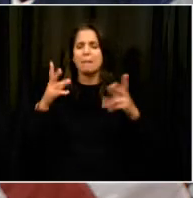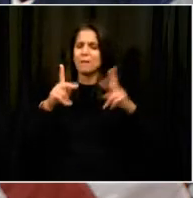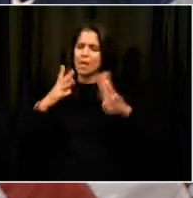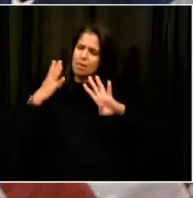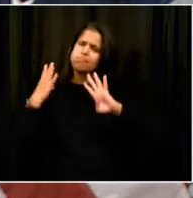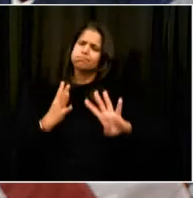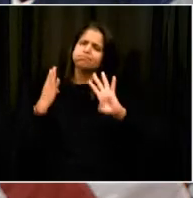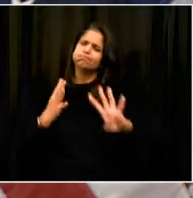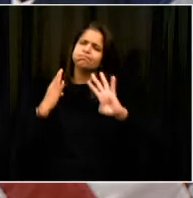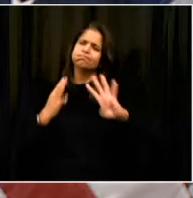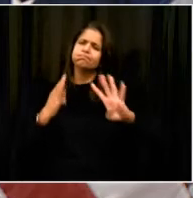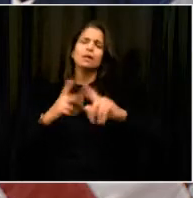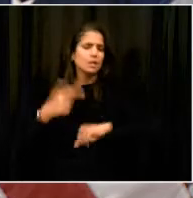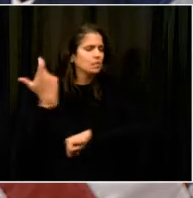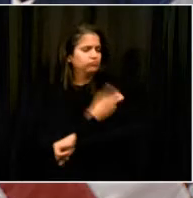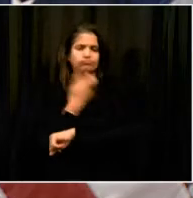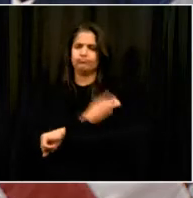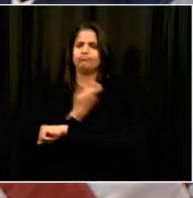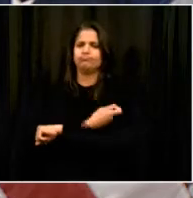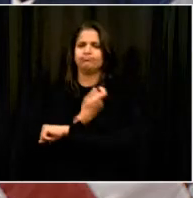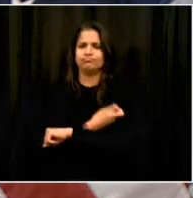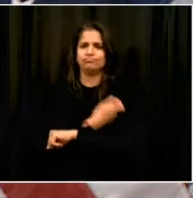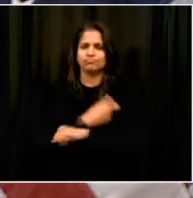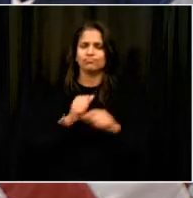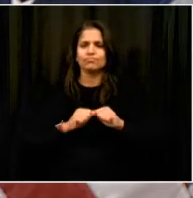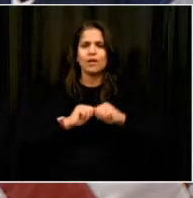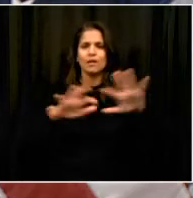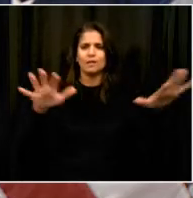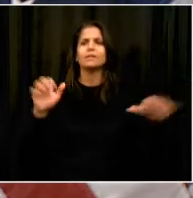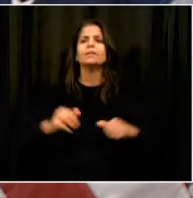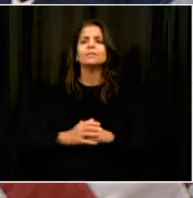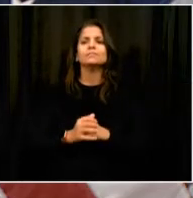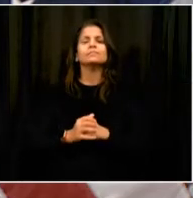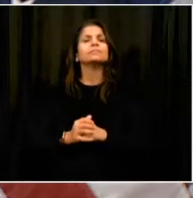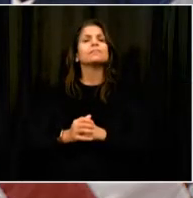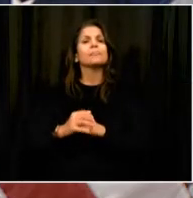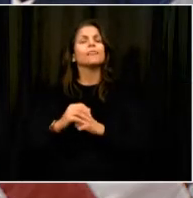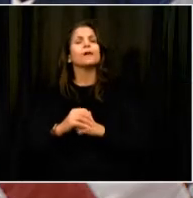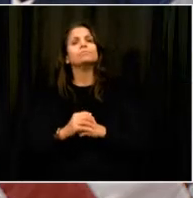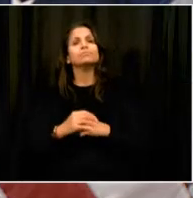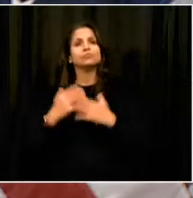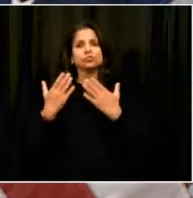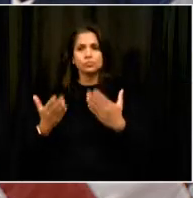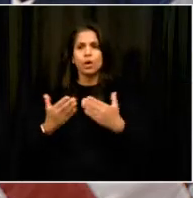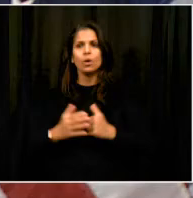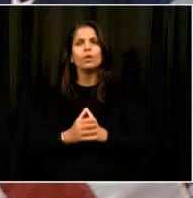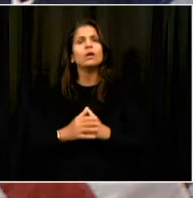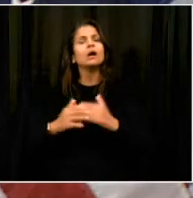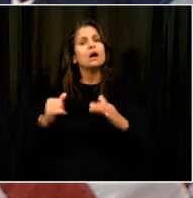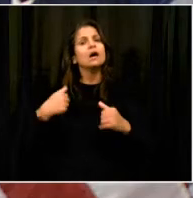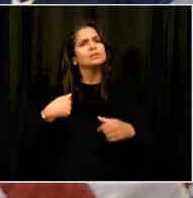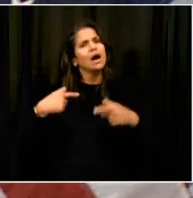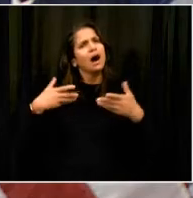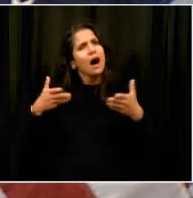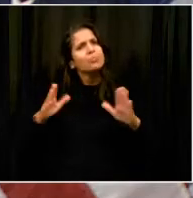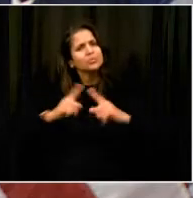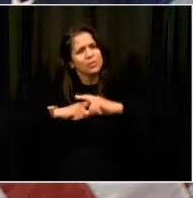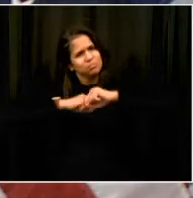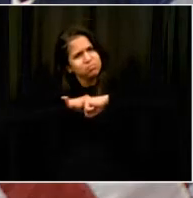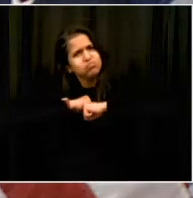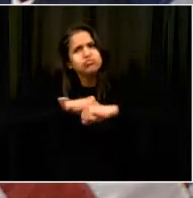there. We have an opportunity to turn the corner once and for all on the coronavirus. And that's something every one of us has to be a part